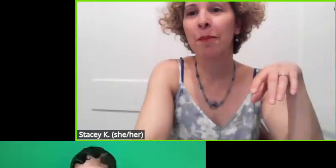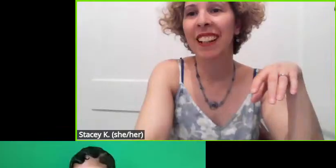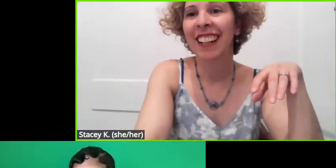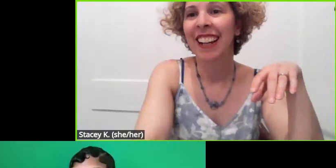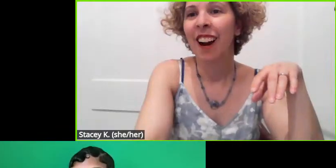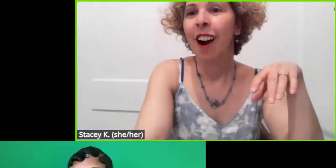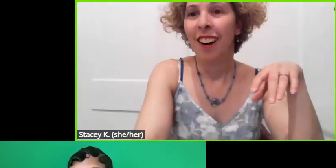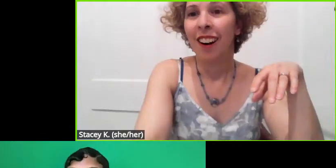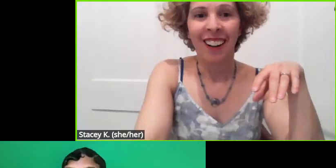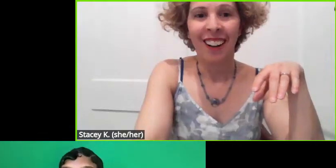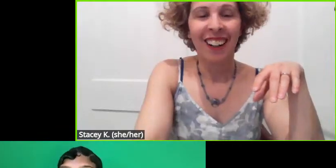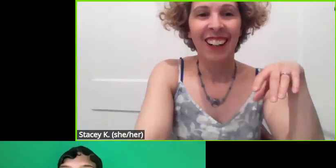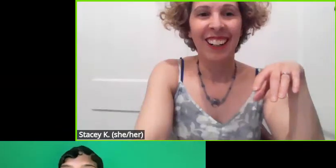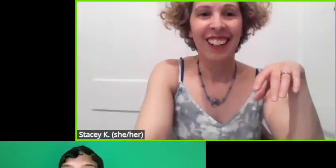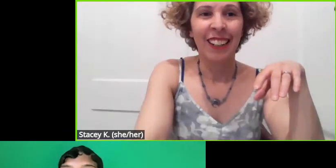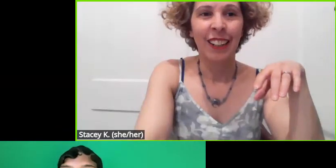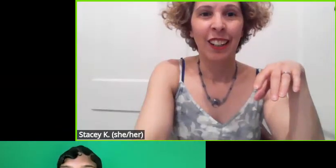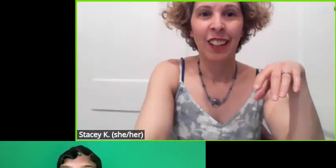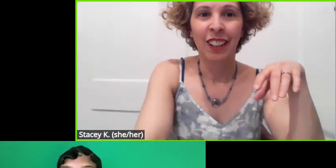Tell them.